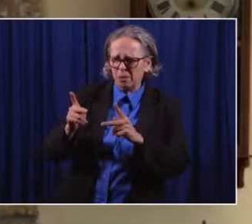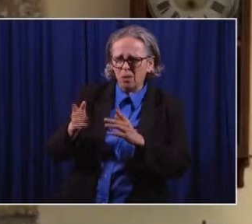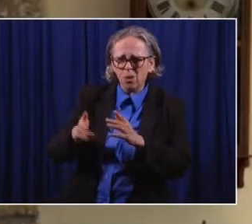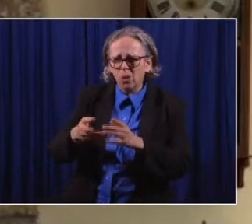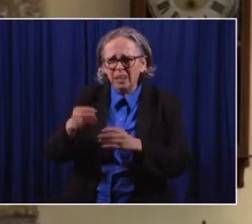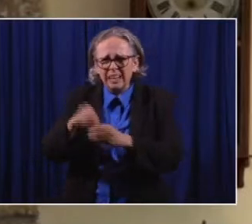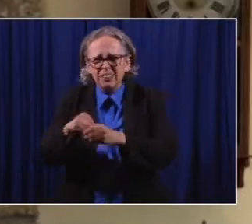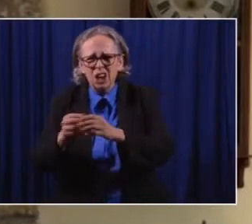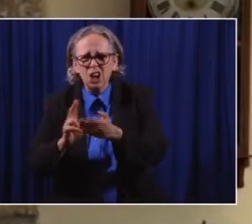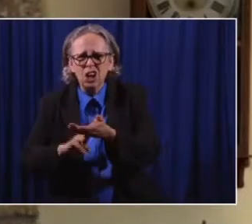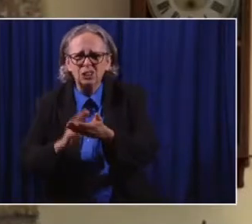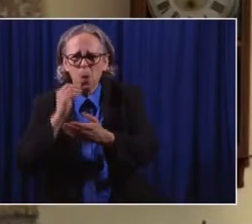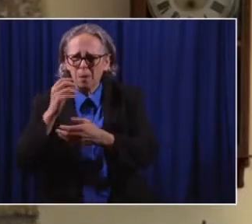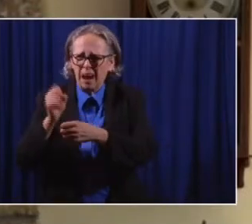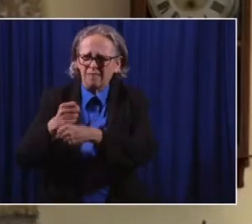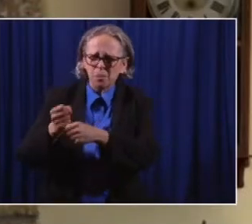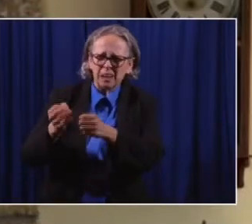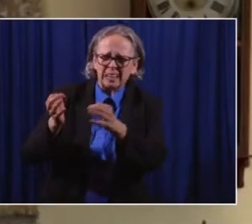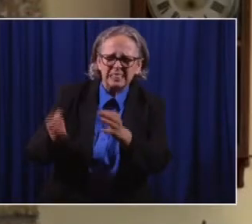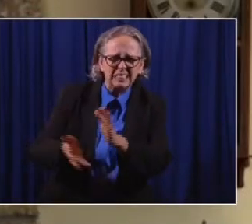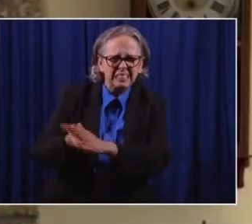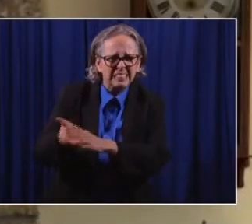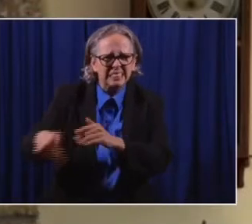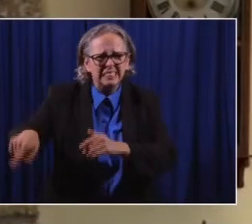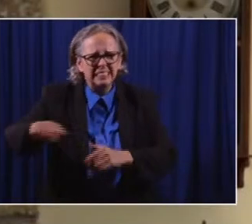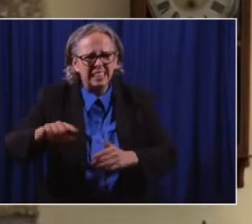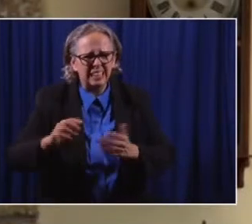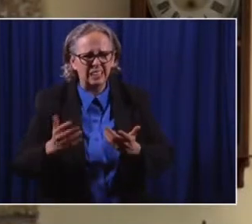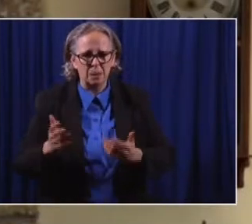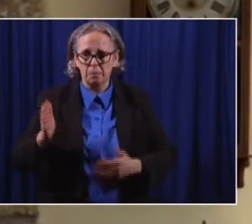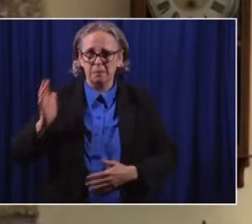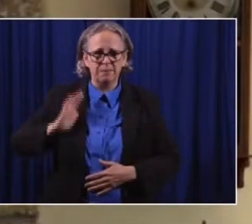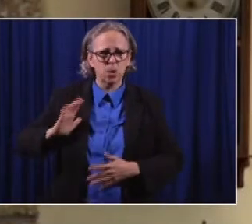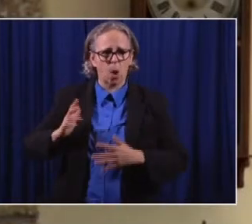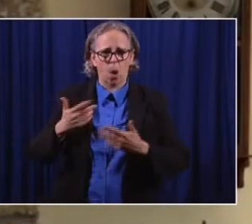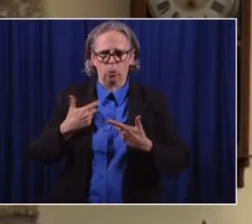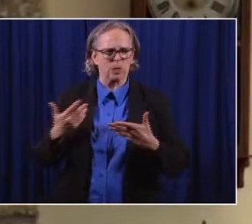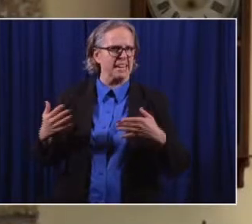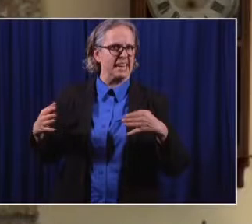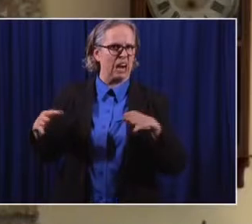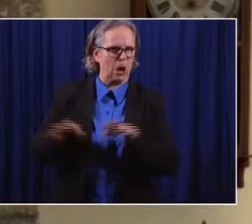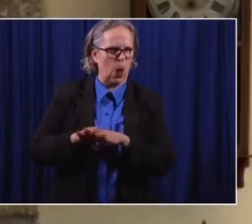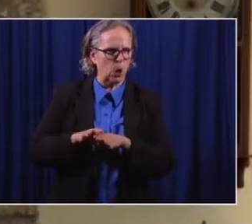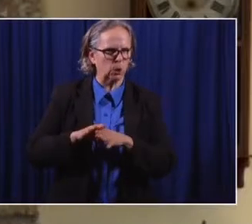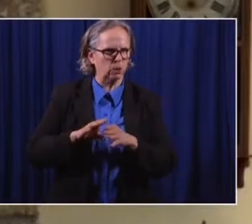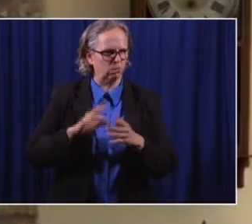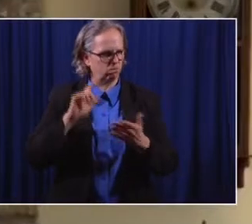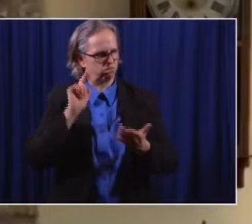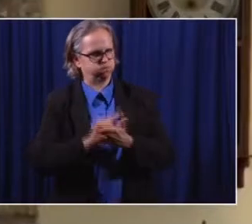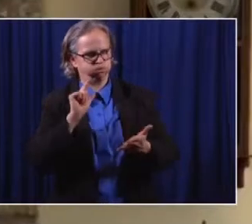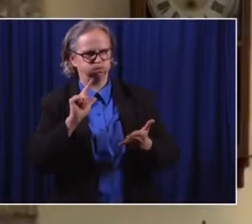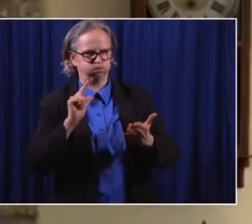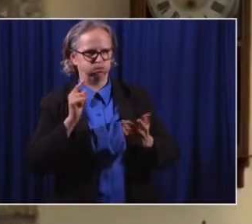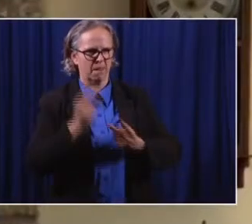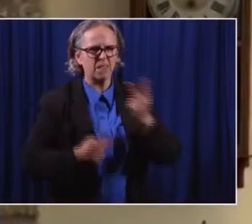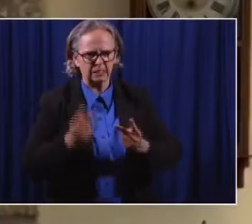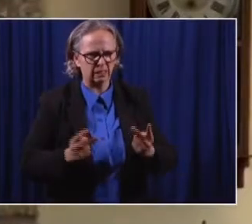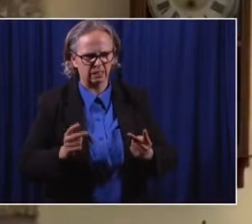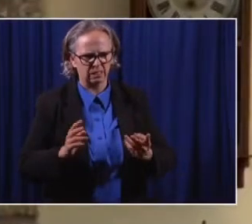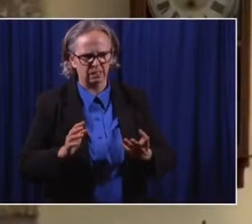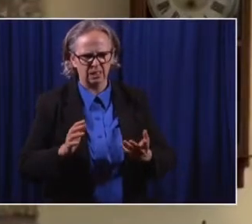Initially, we closed the nursing homes to visitors. That was the recommendation of every health expert that we talked